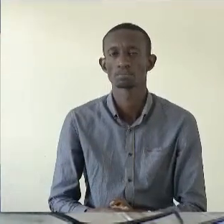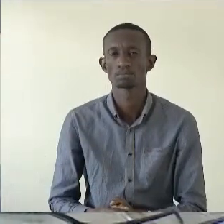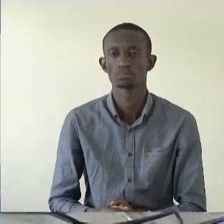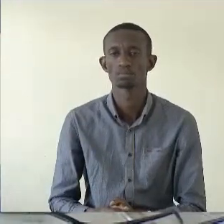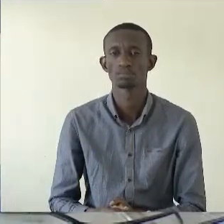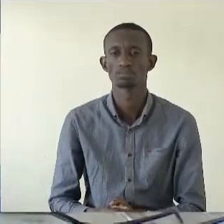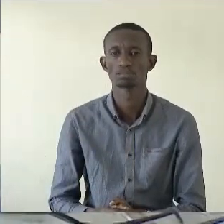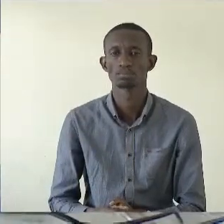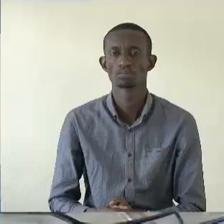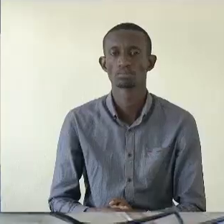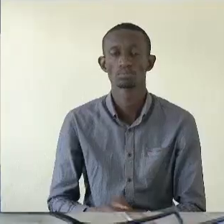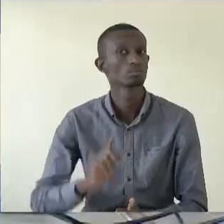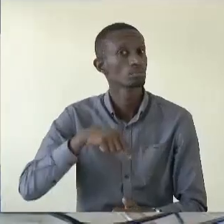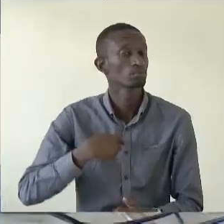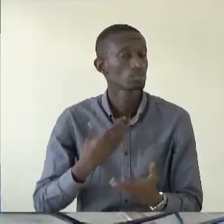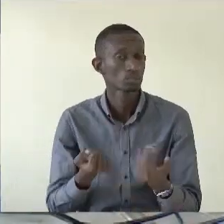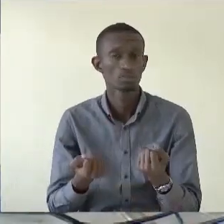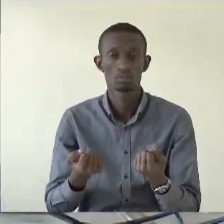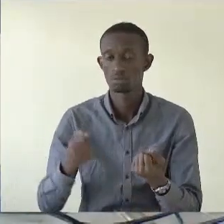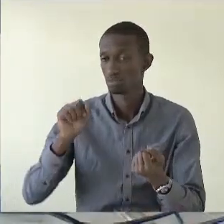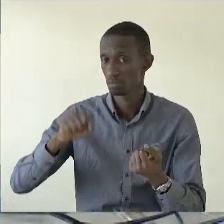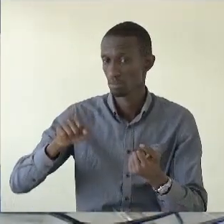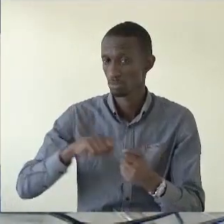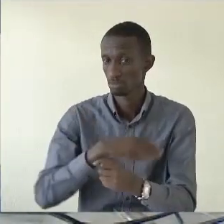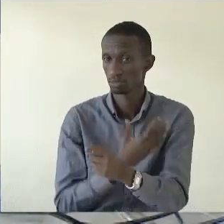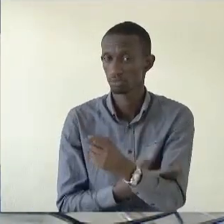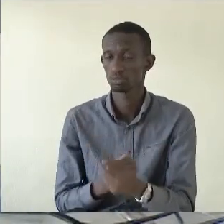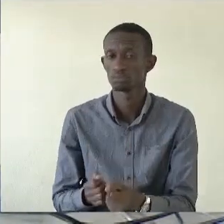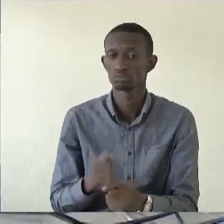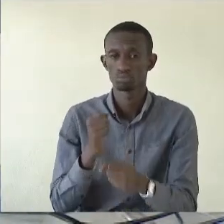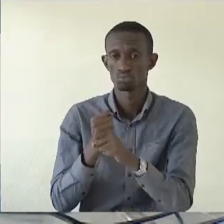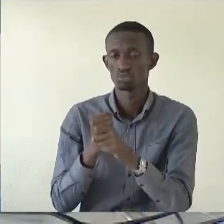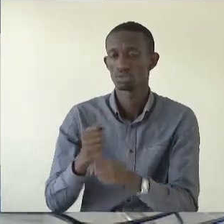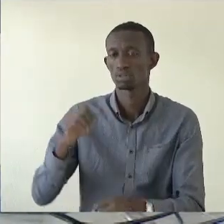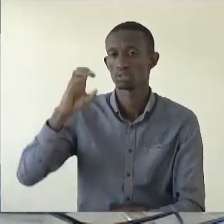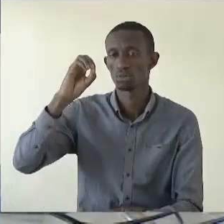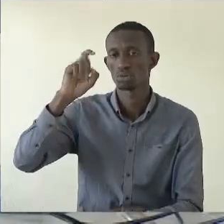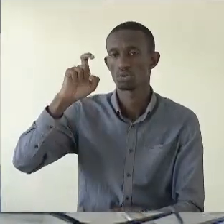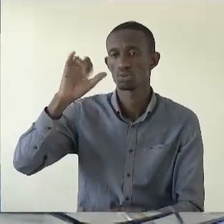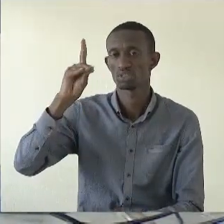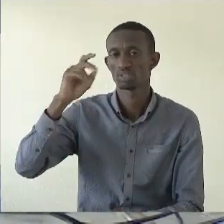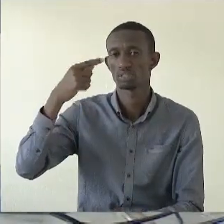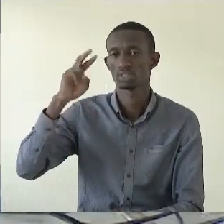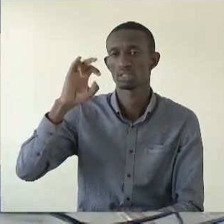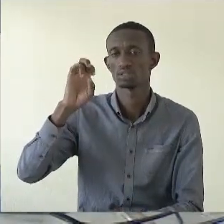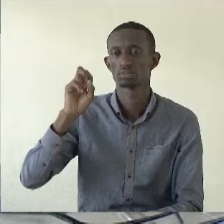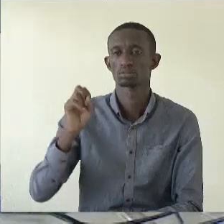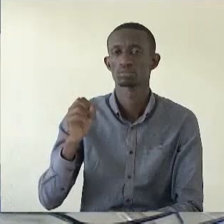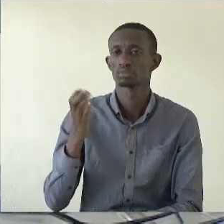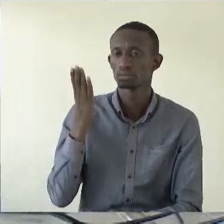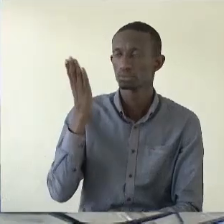that was able to be oxidized. So if this is an